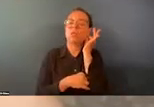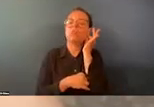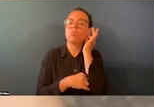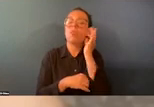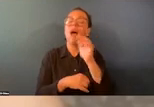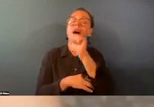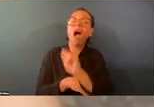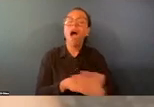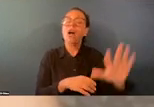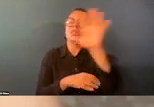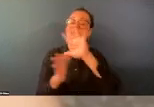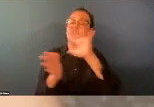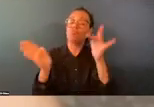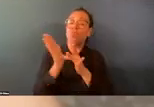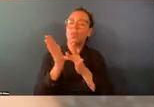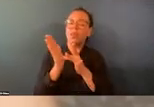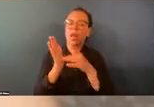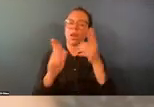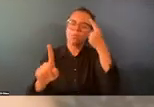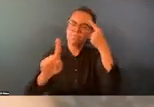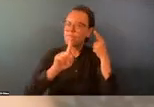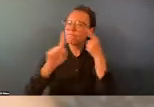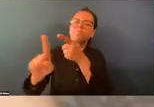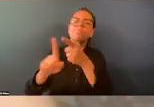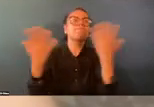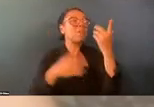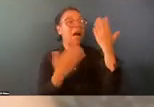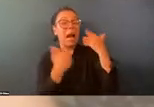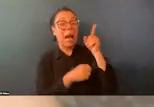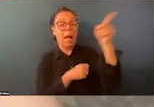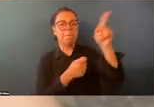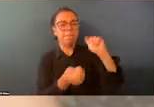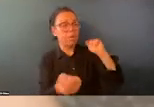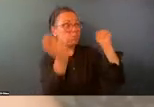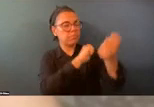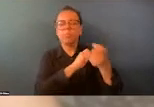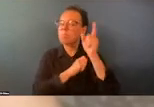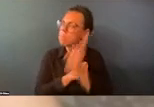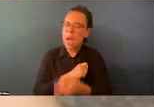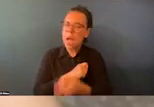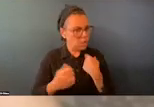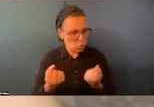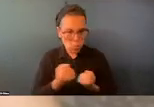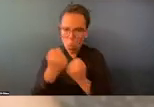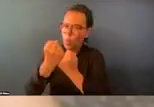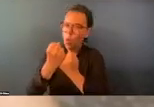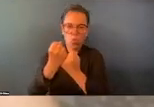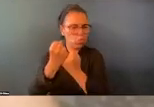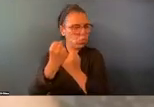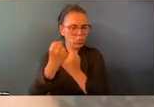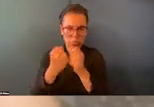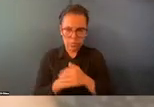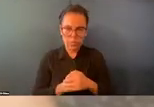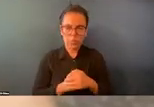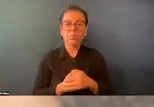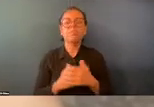Asia is actively working to address climate change and support women's well-being in